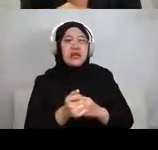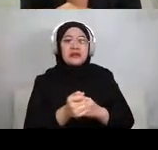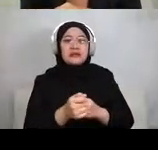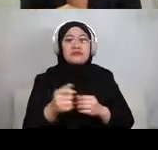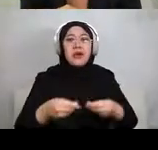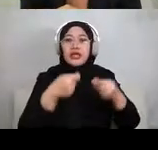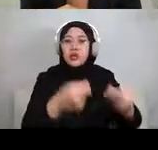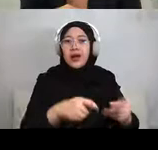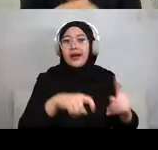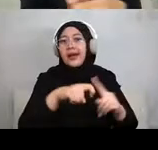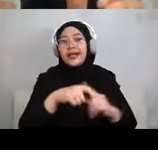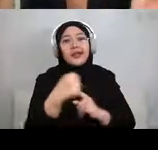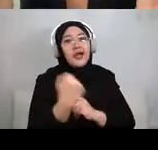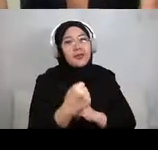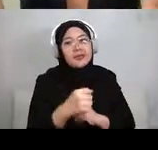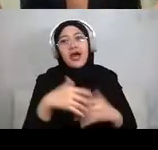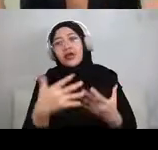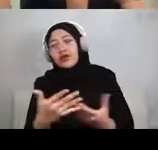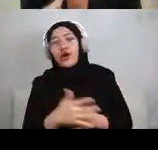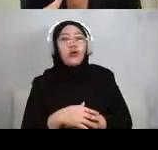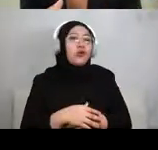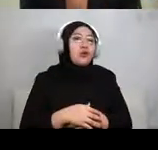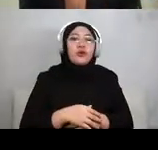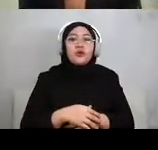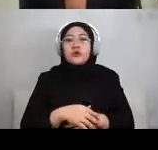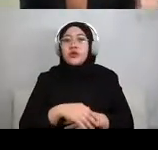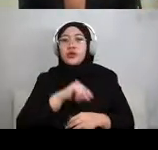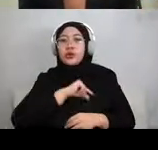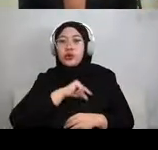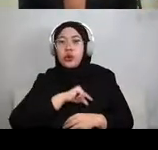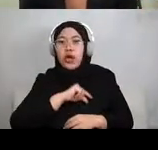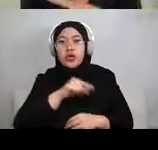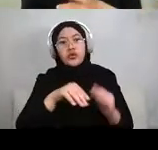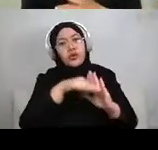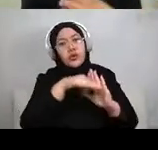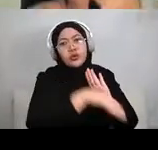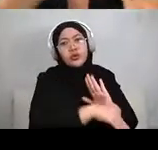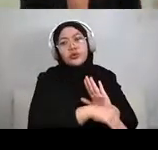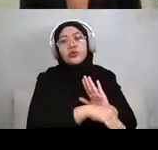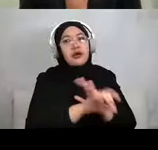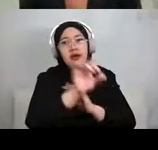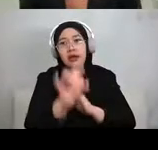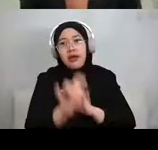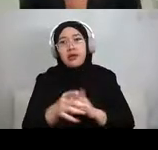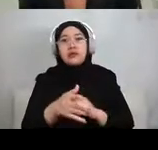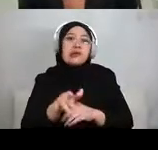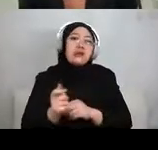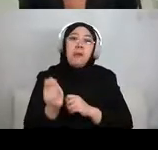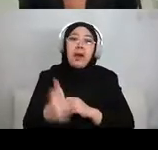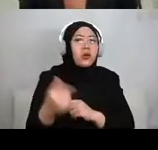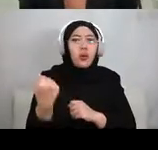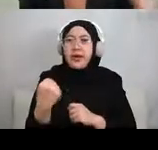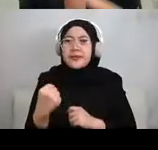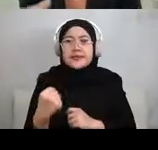the passengers' revenues go down and then they don't pay, or the company enters